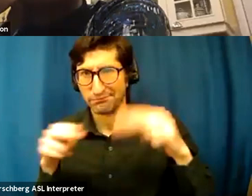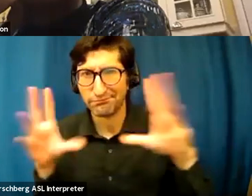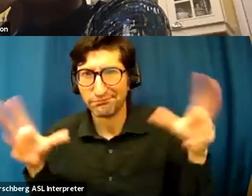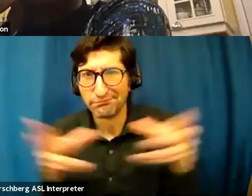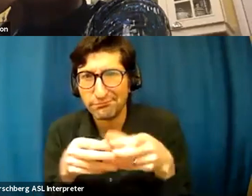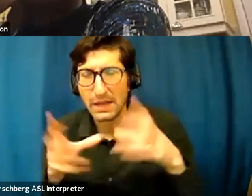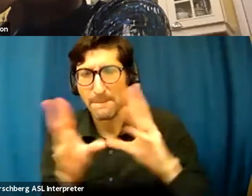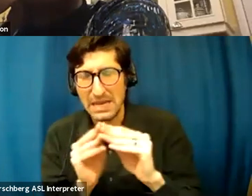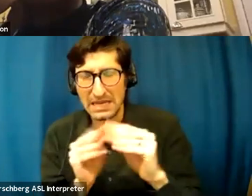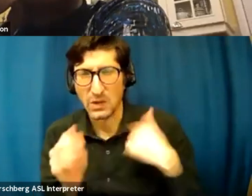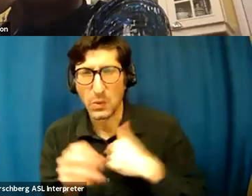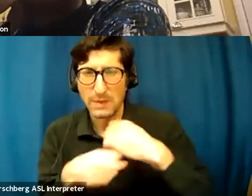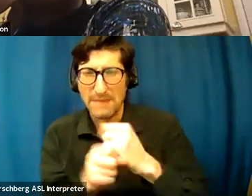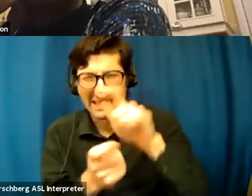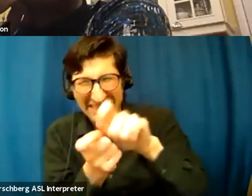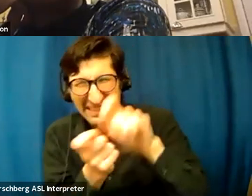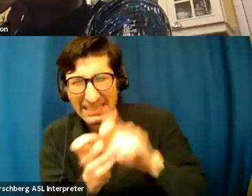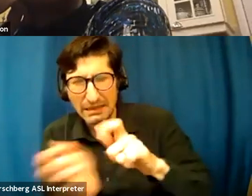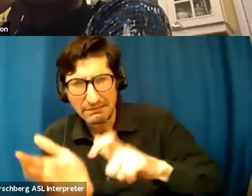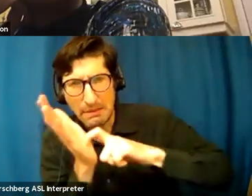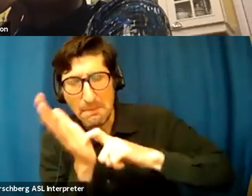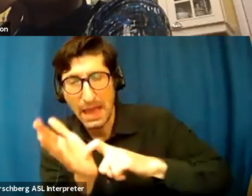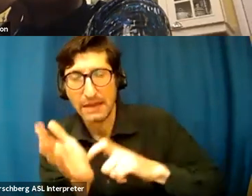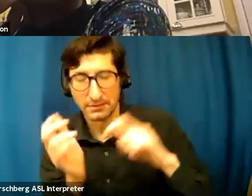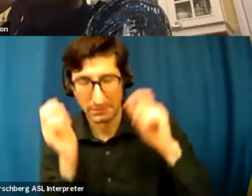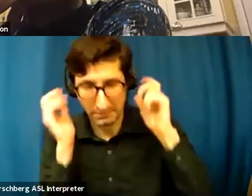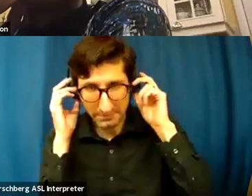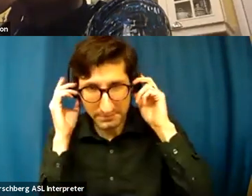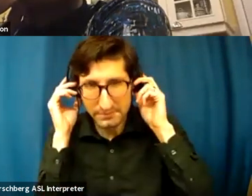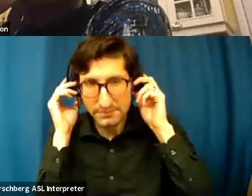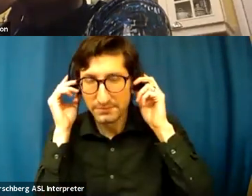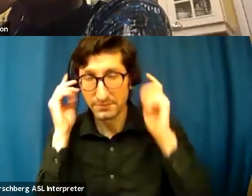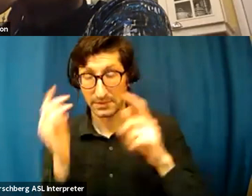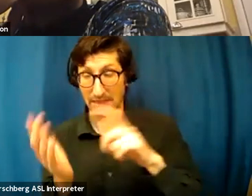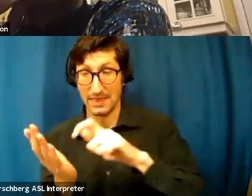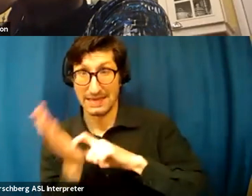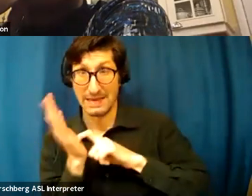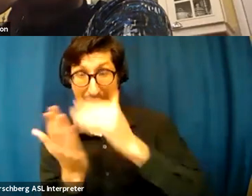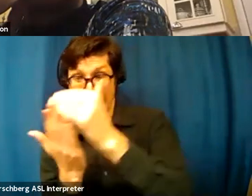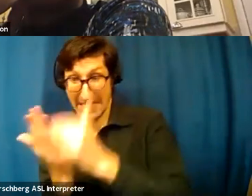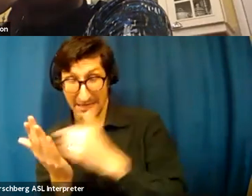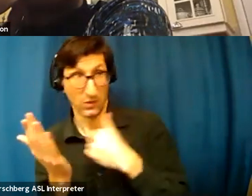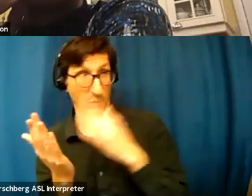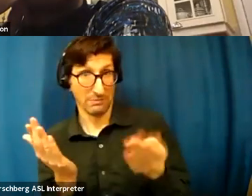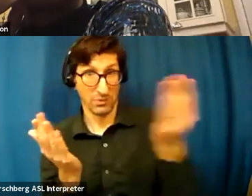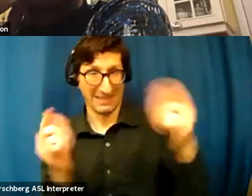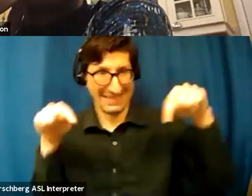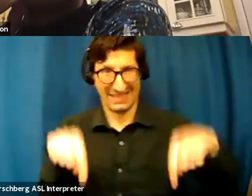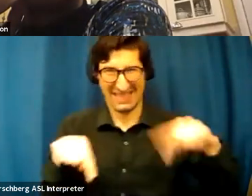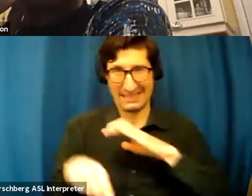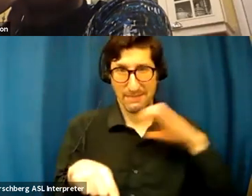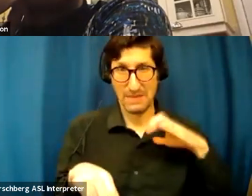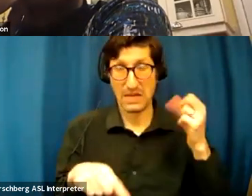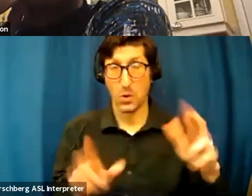of demands that will be read to, that will be given to either members of this committee or either